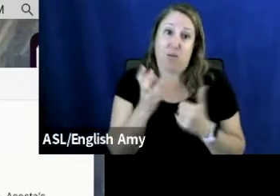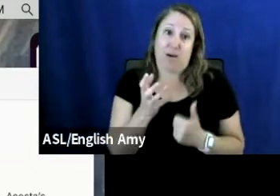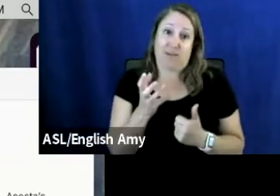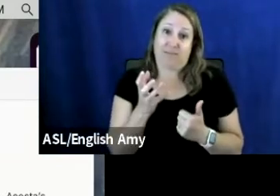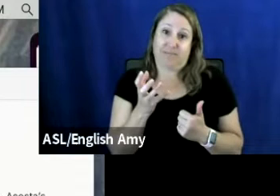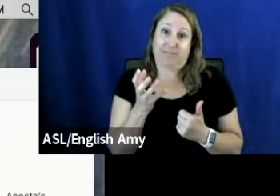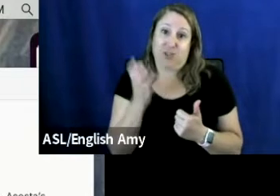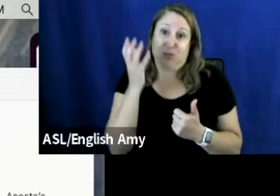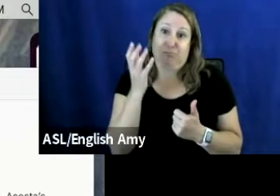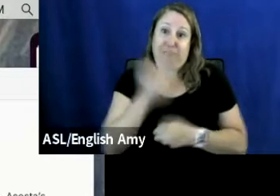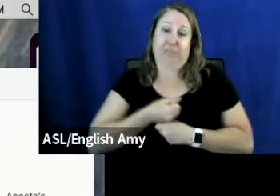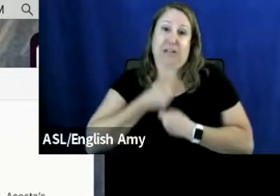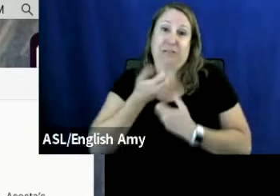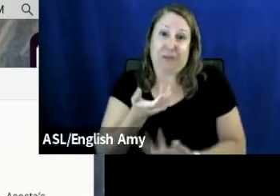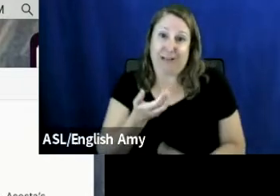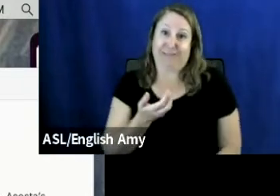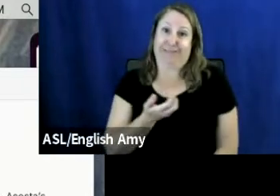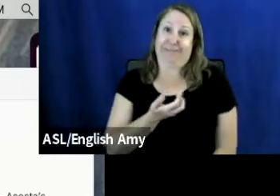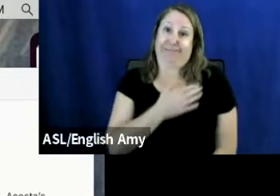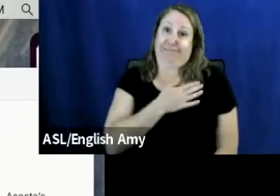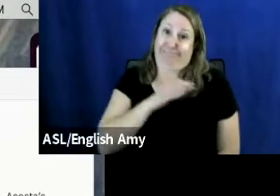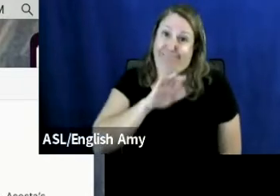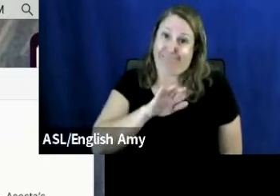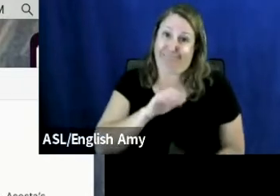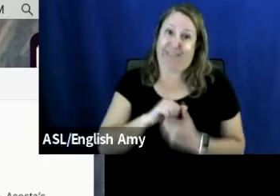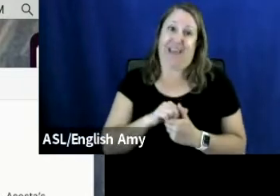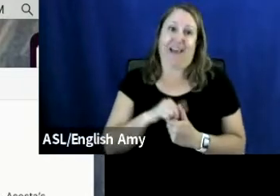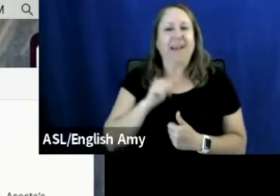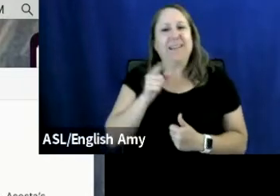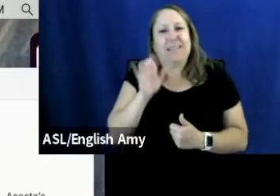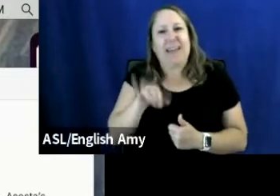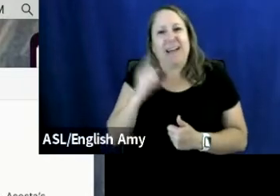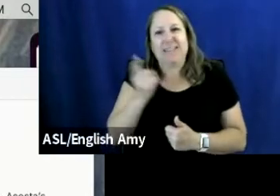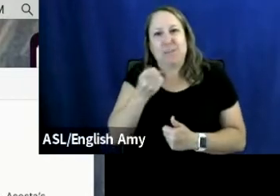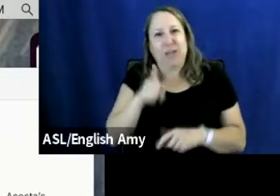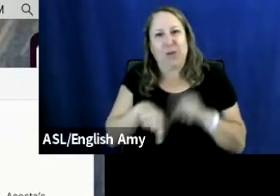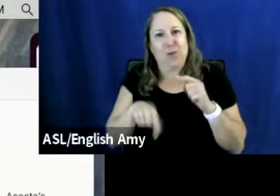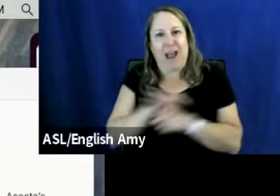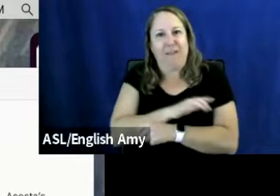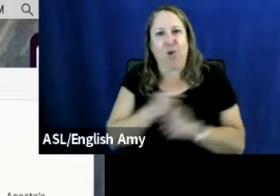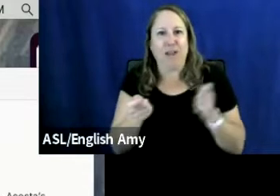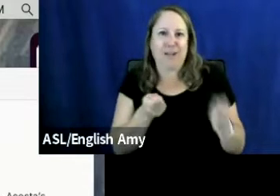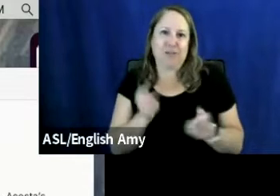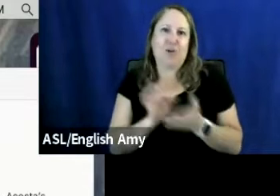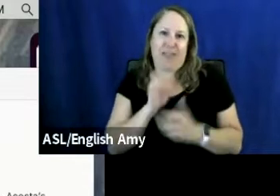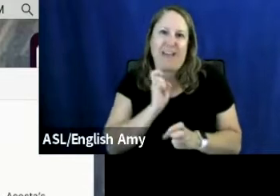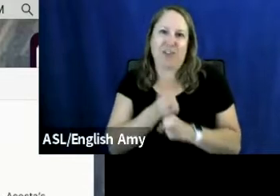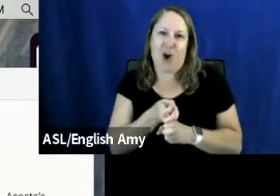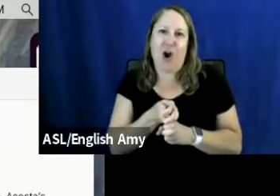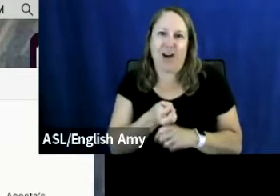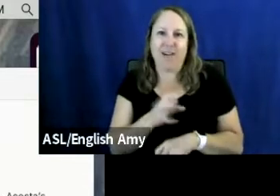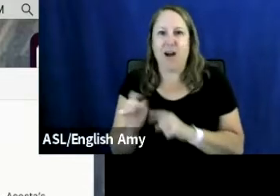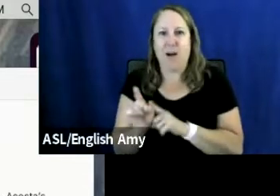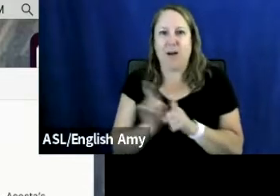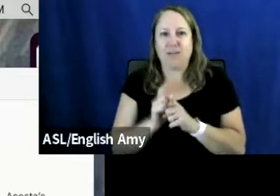you. In that, and like it's not fully like in your control, which is hard. And also my mind's going